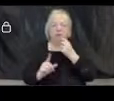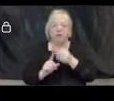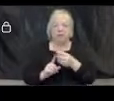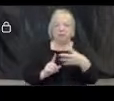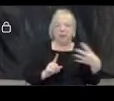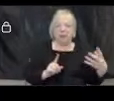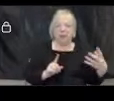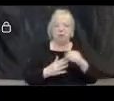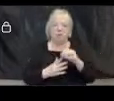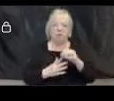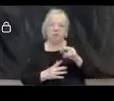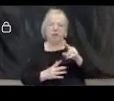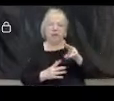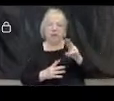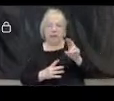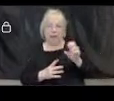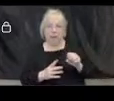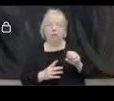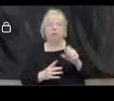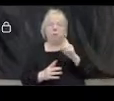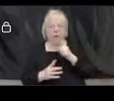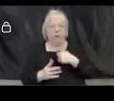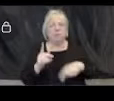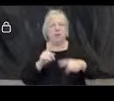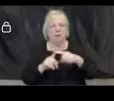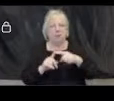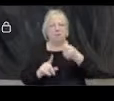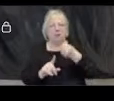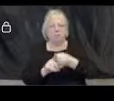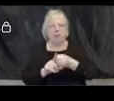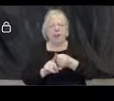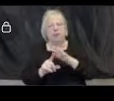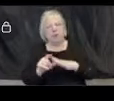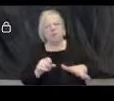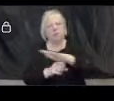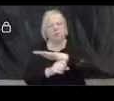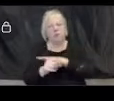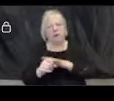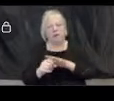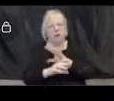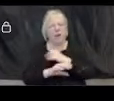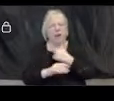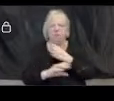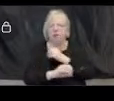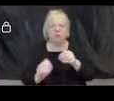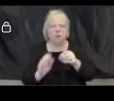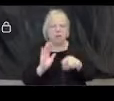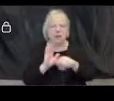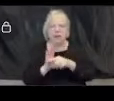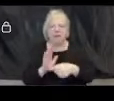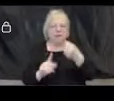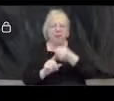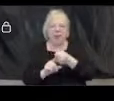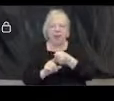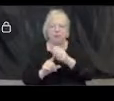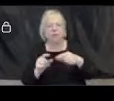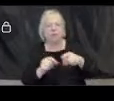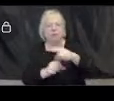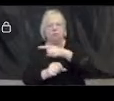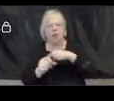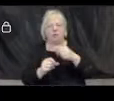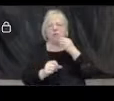and proposed use of the property will have a positive impact on the general area and have no adverse impact on the surrounding residential